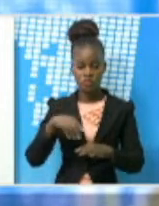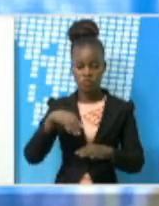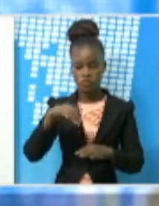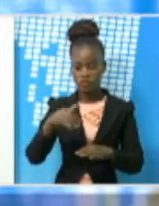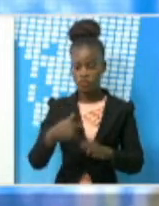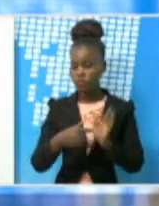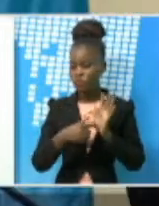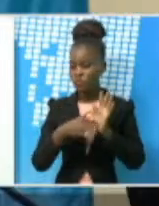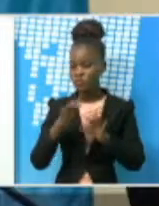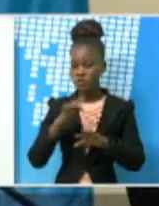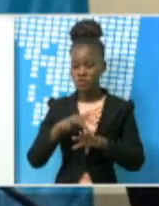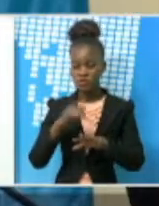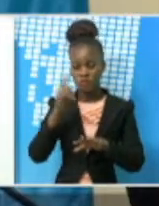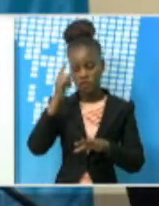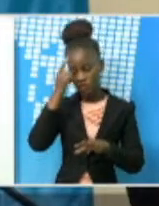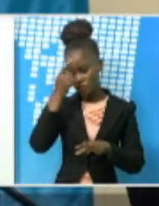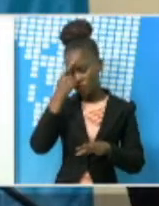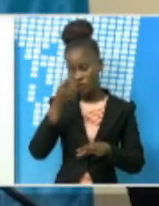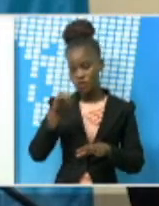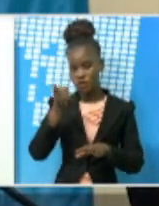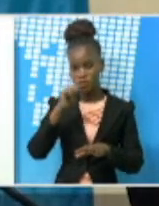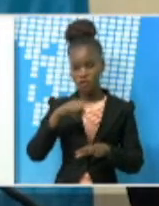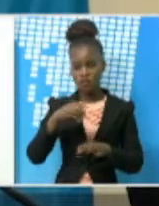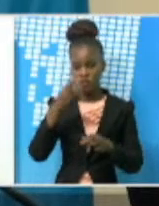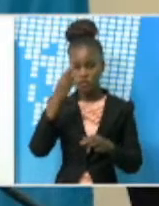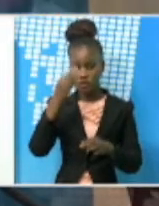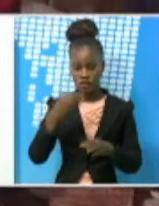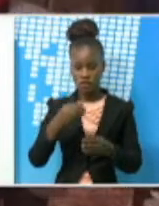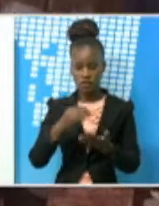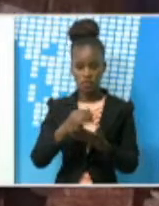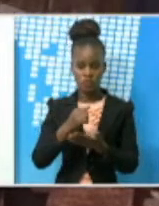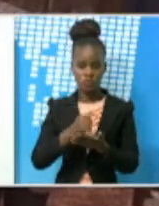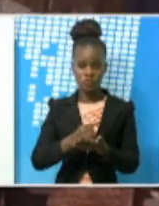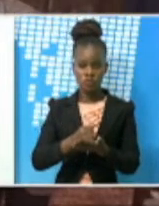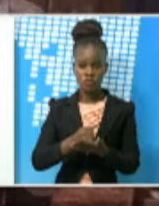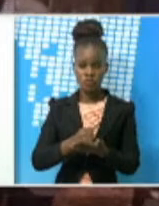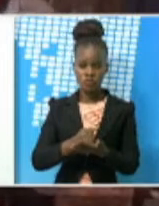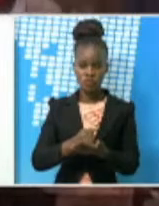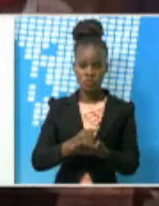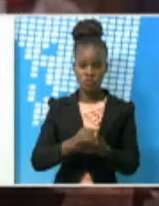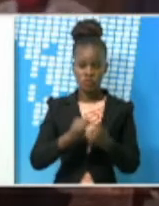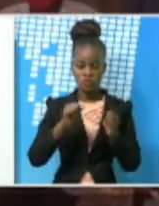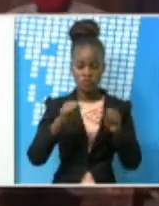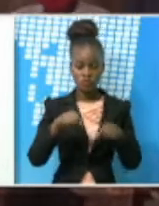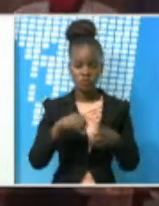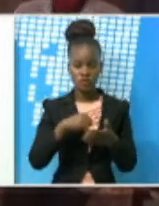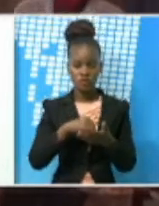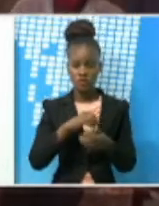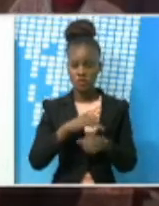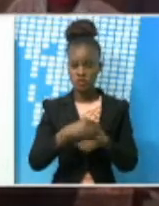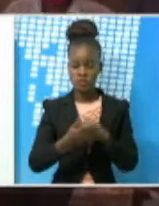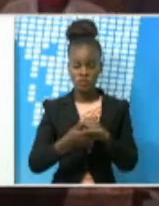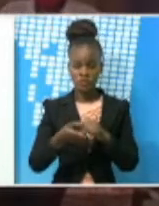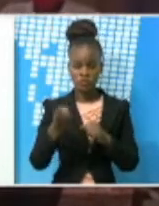that government is considering recapitalizing the Post Bank to enable it to make money available to sectors like